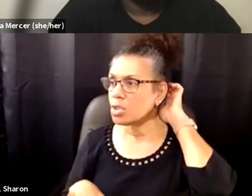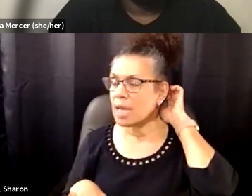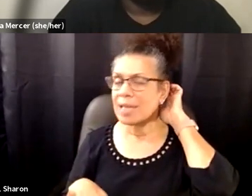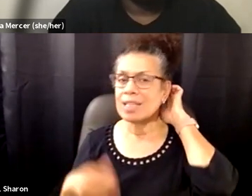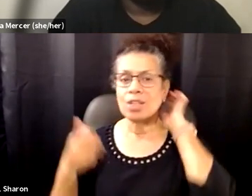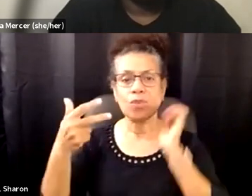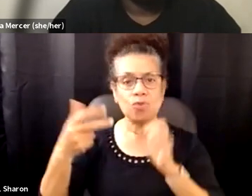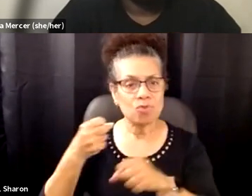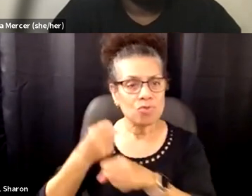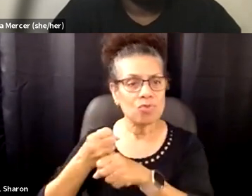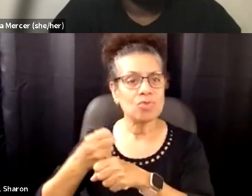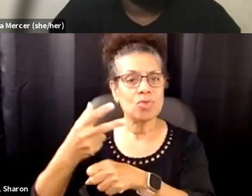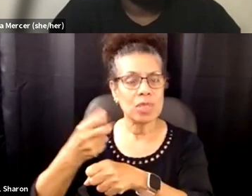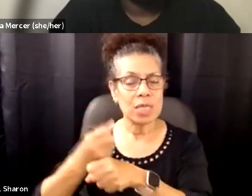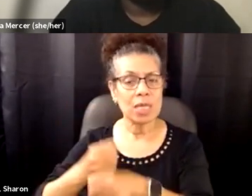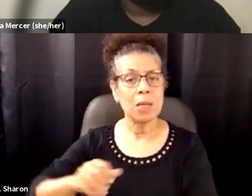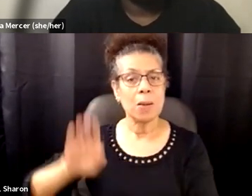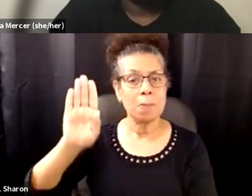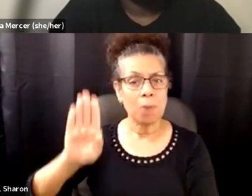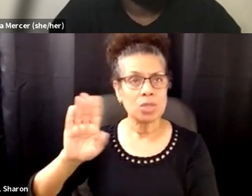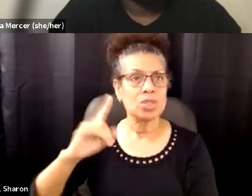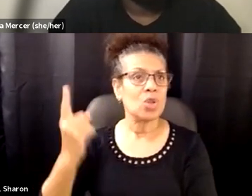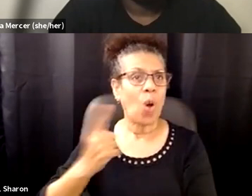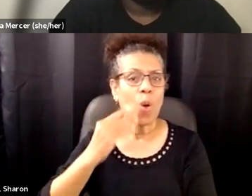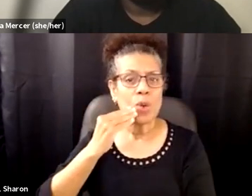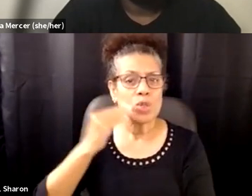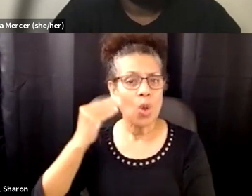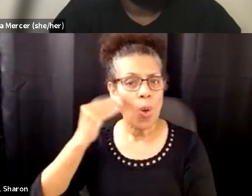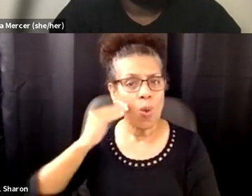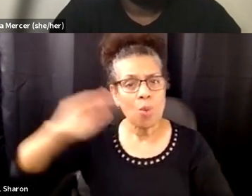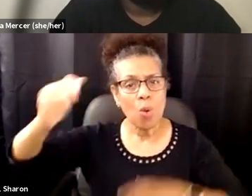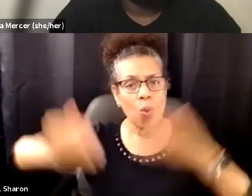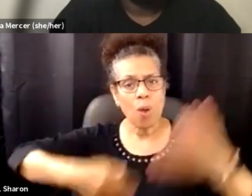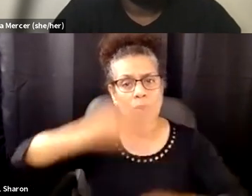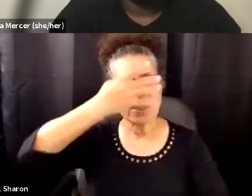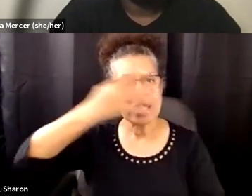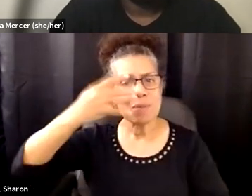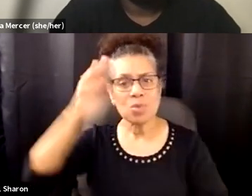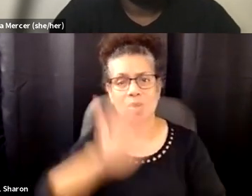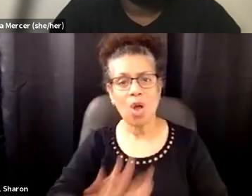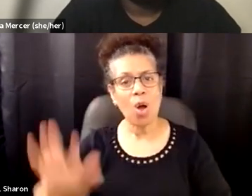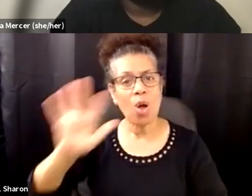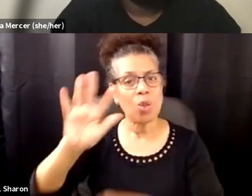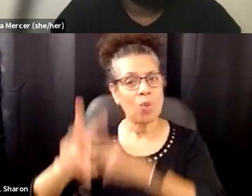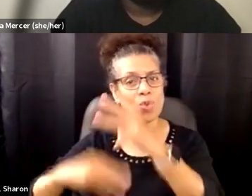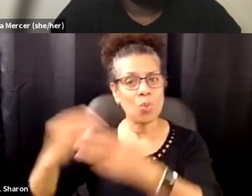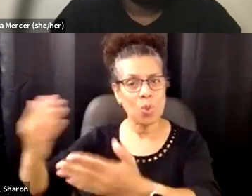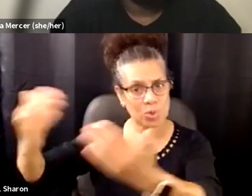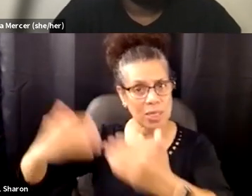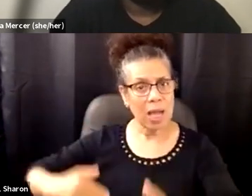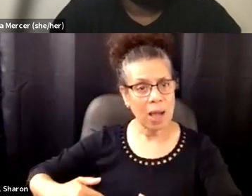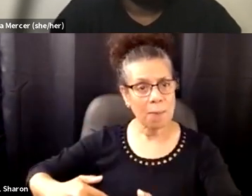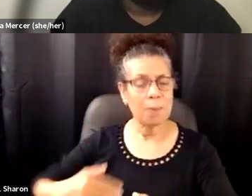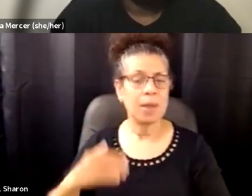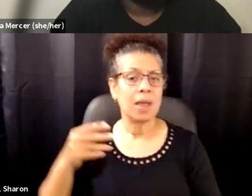notwithstanding uh boston uh has always been a home uh welcoming immigrants you know across the world and having a the